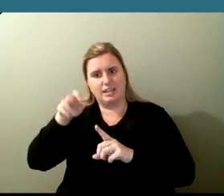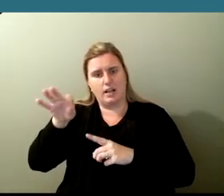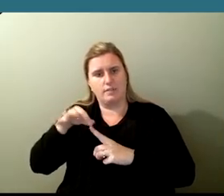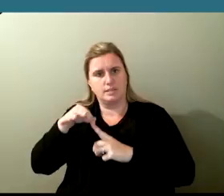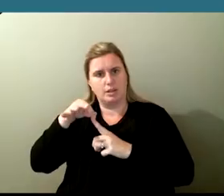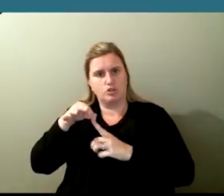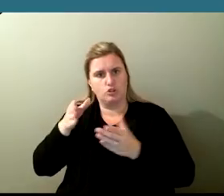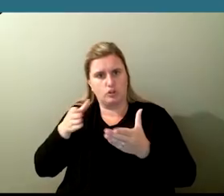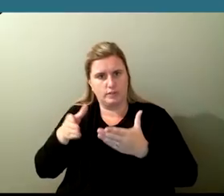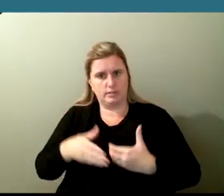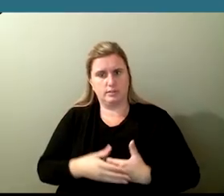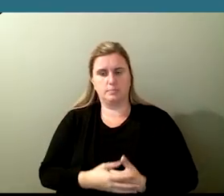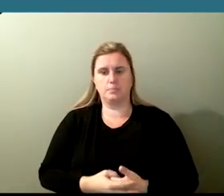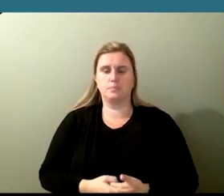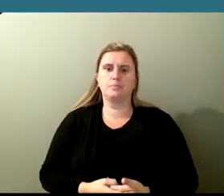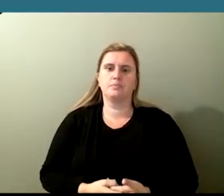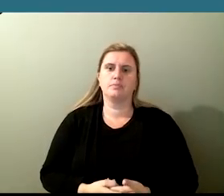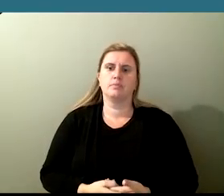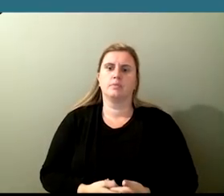of special services.